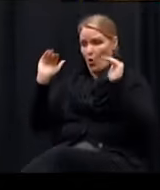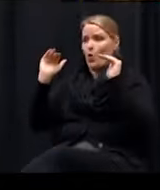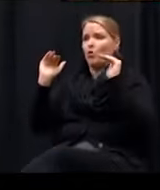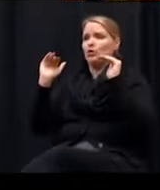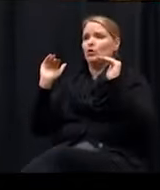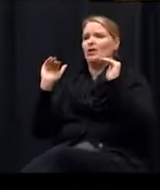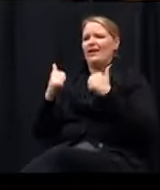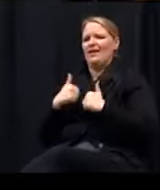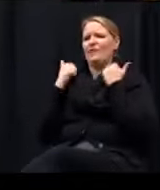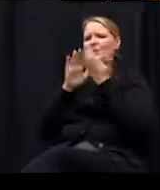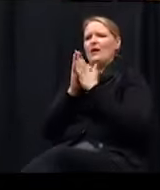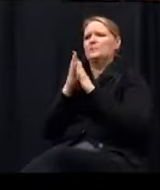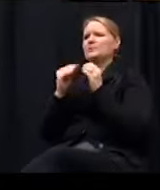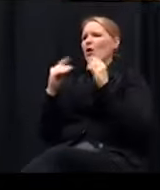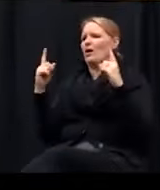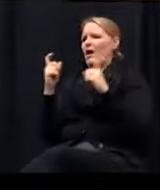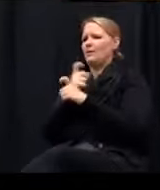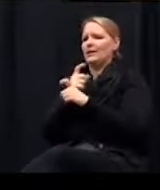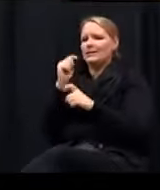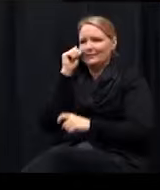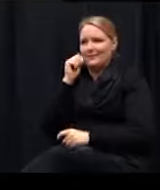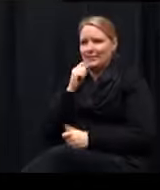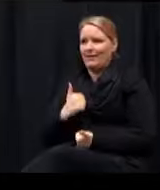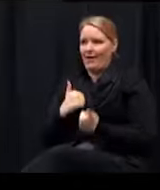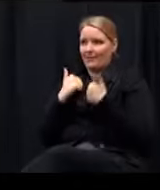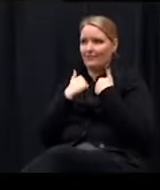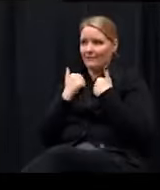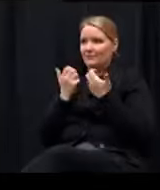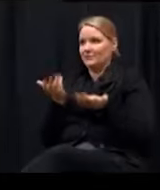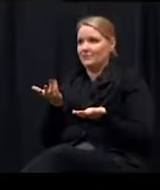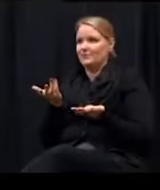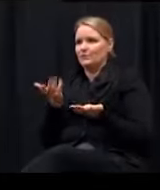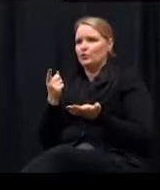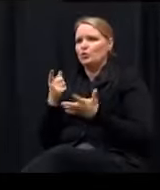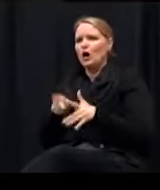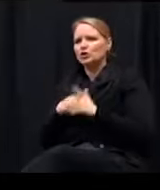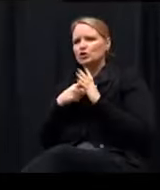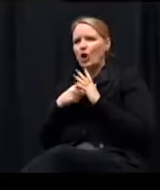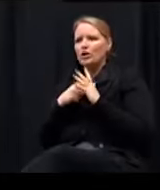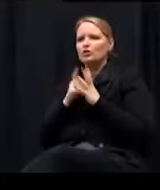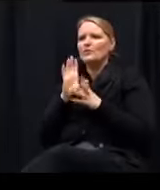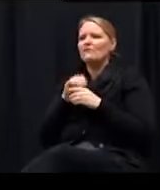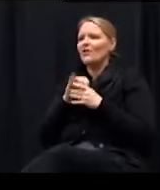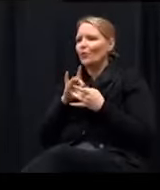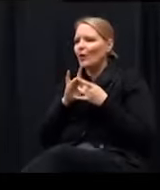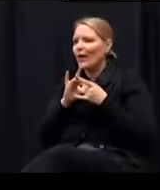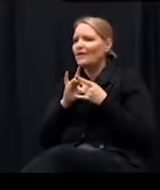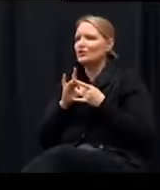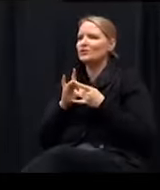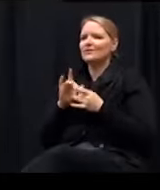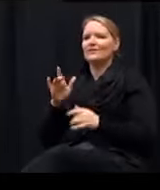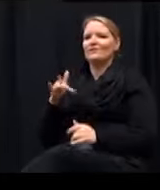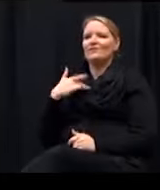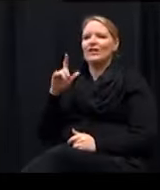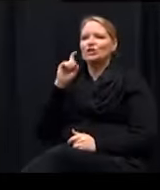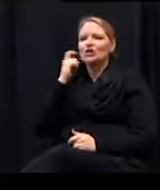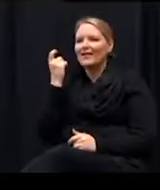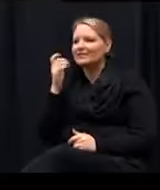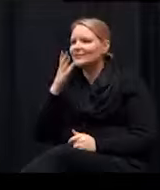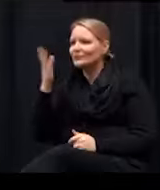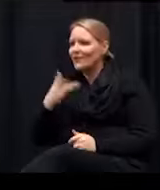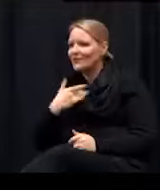more complex, like teen life, I mean, you're starting to get into relationships, you're starting to feel jealousy like you've never felt,